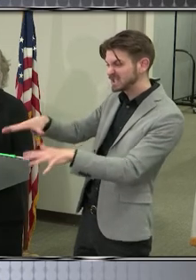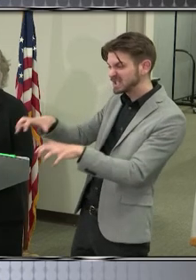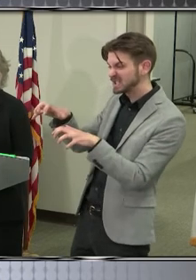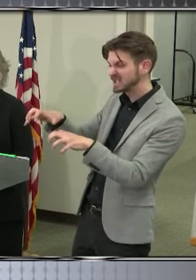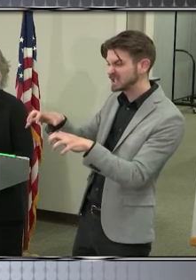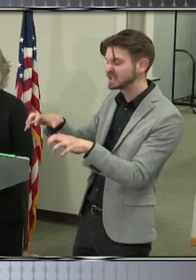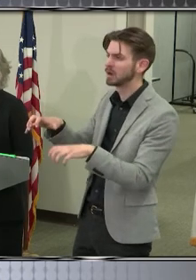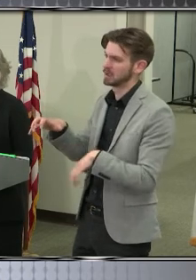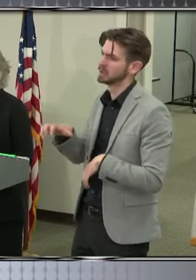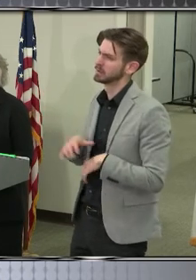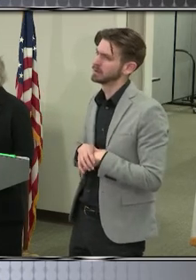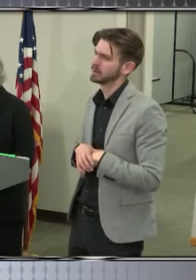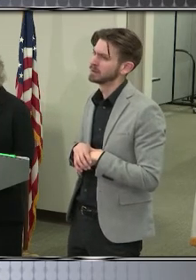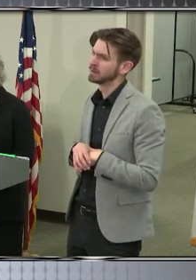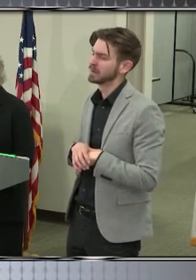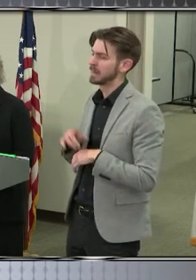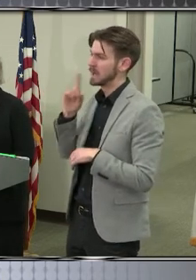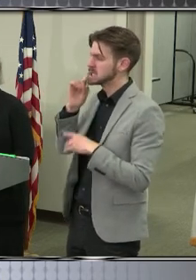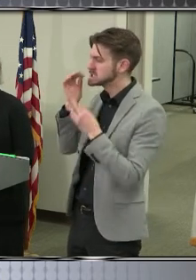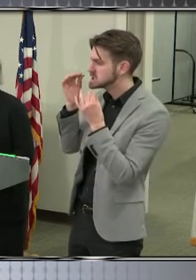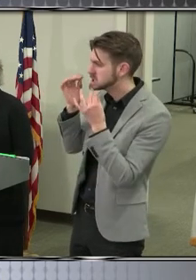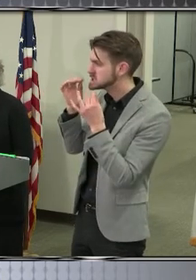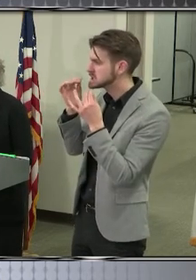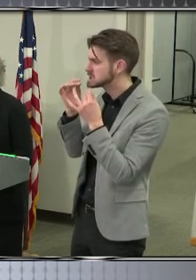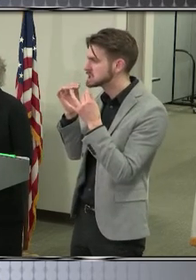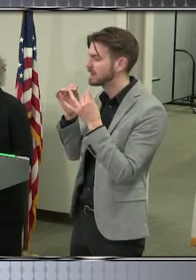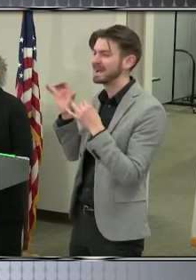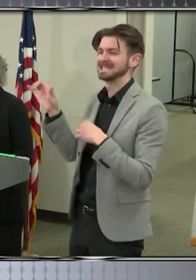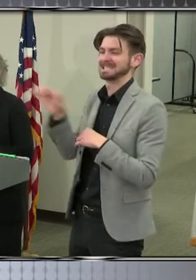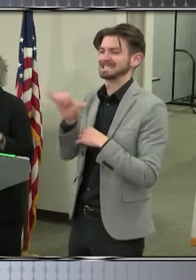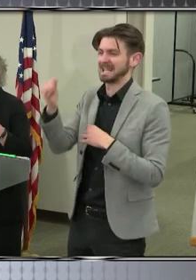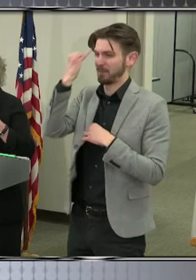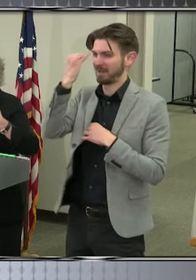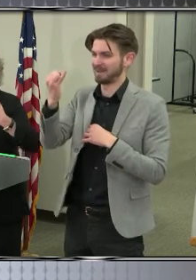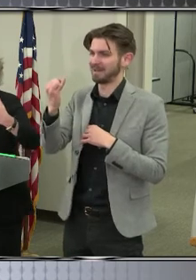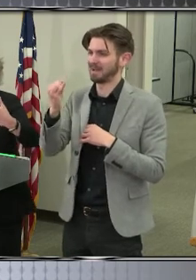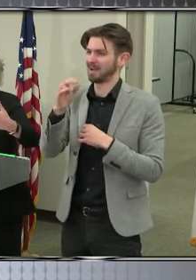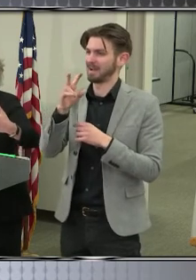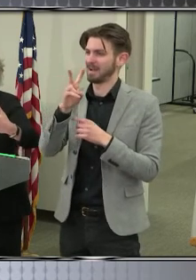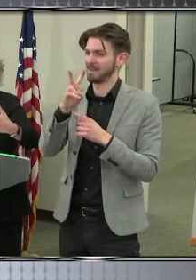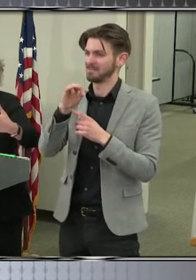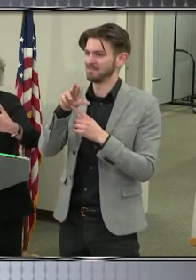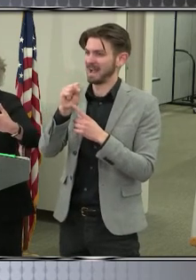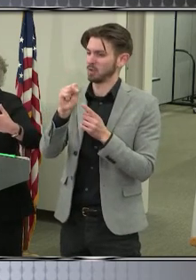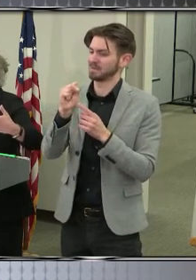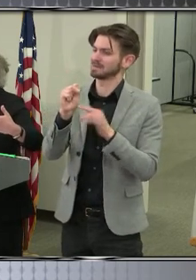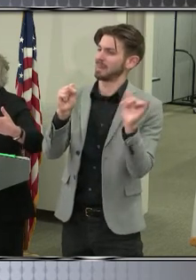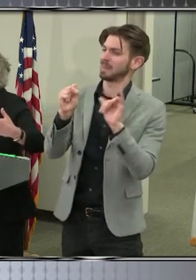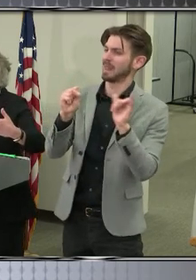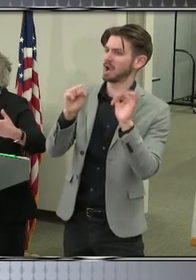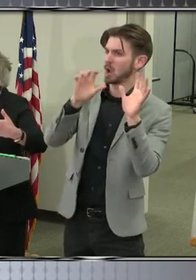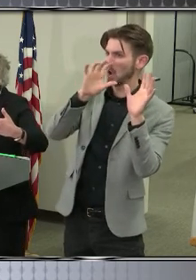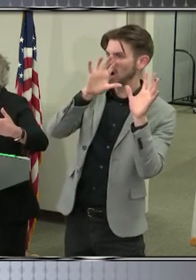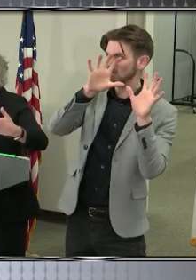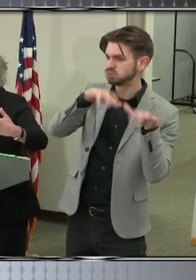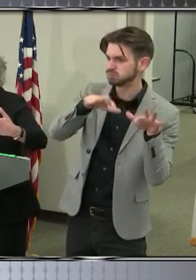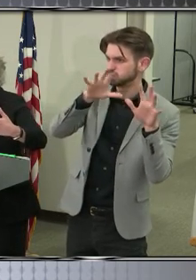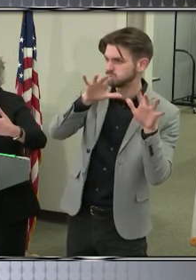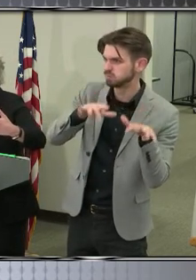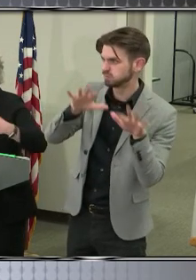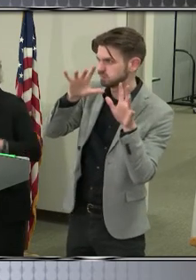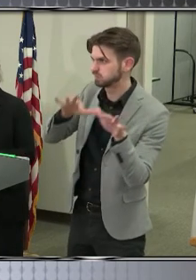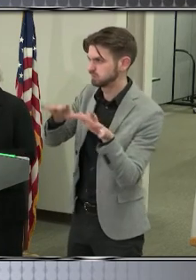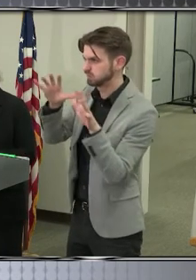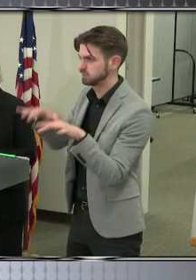the snowbank. And then as these things are spreading and we look at the storm as it approaches, we stop to rethink. We use some